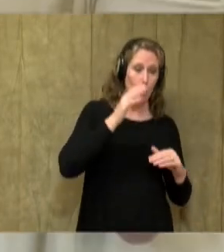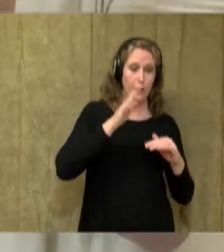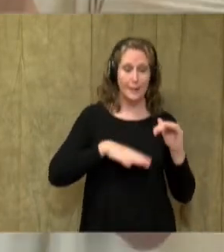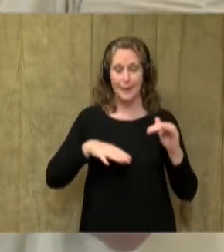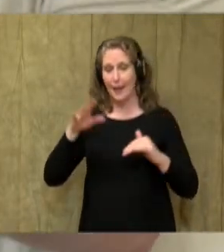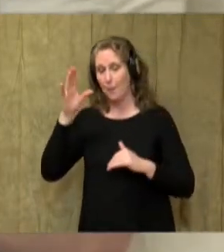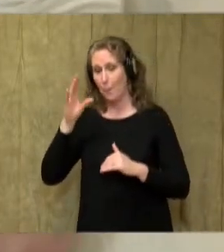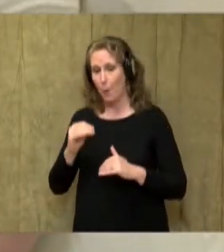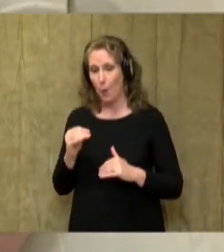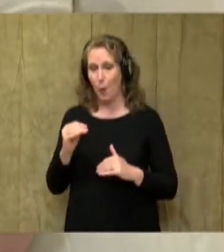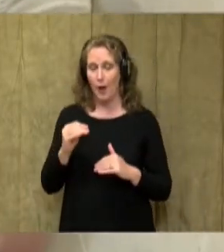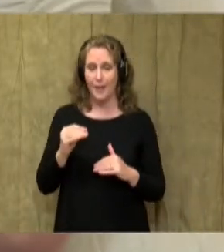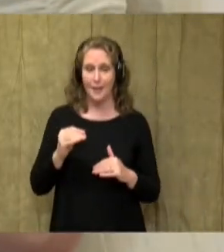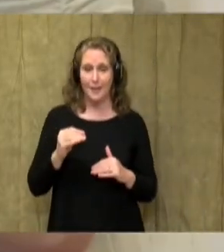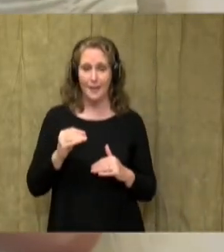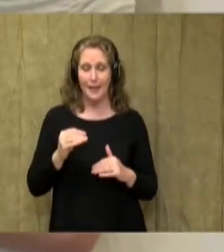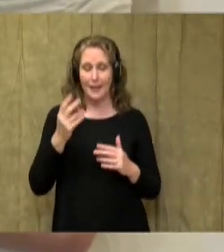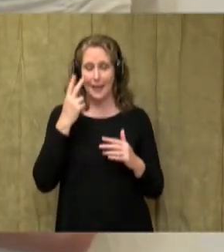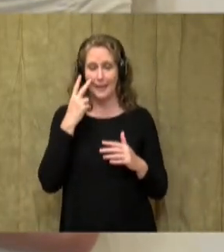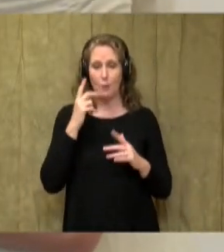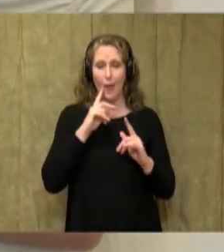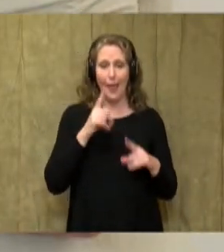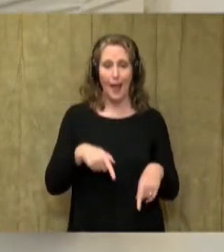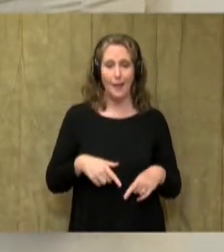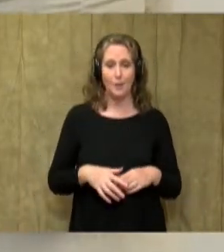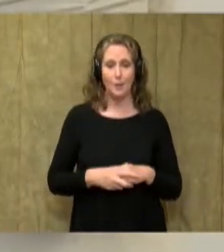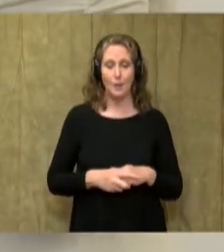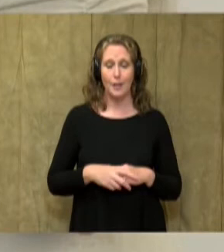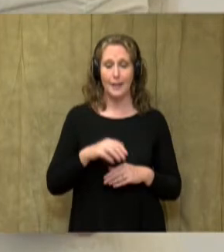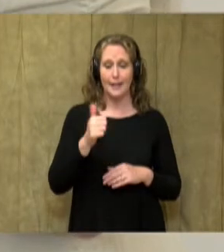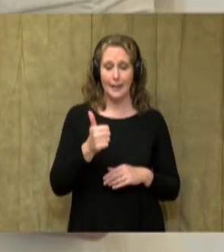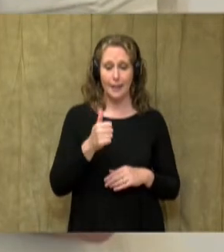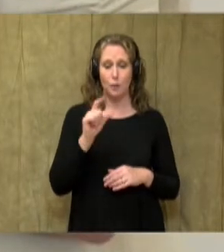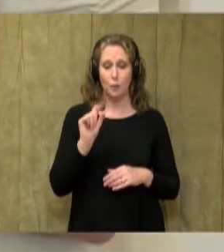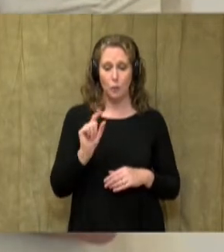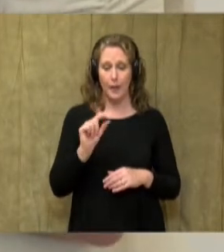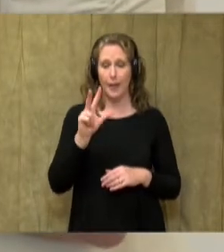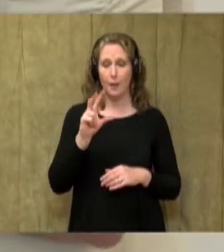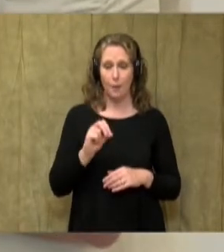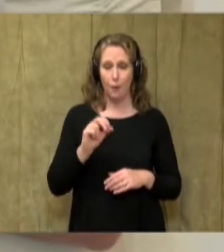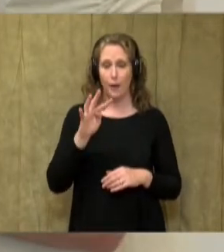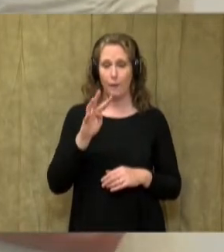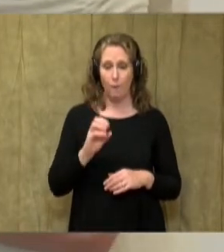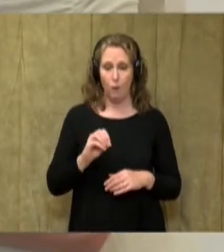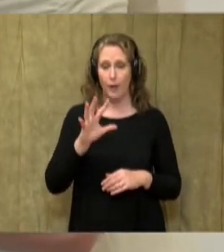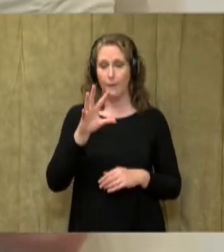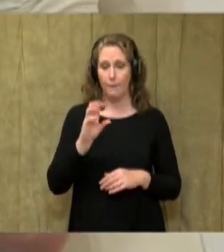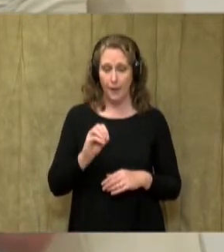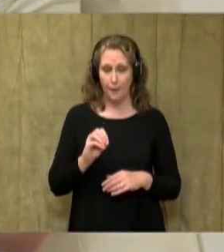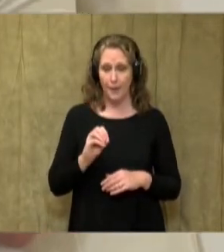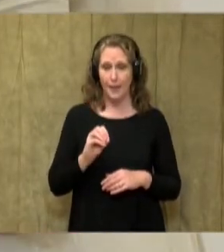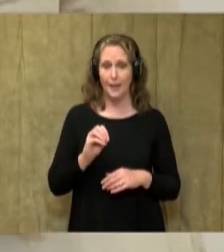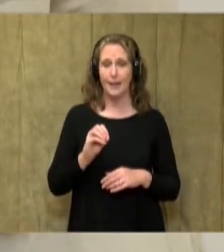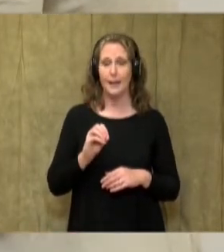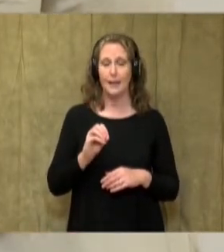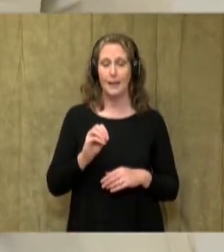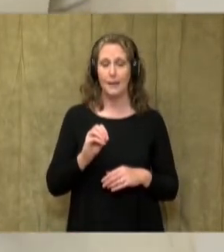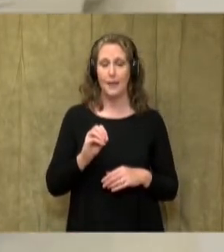more girls there are than boys. Let's see what we have left. 10, 20, 30, 40, 50,